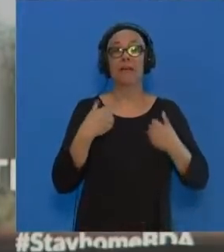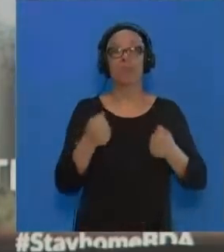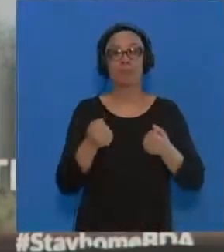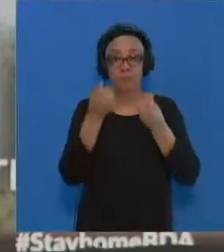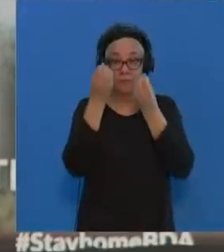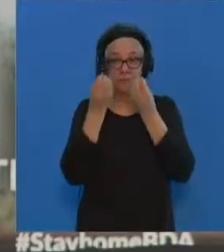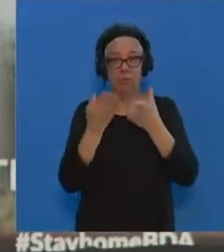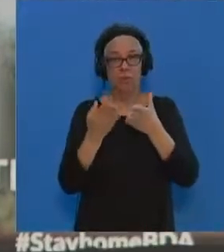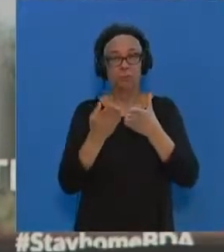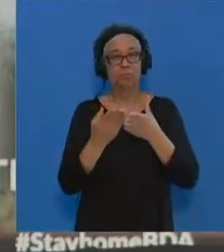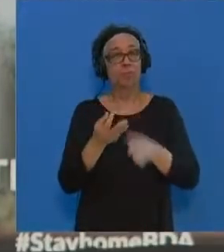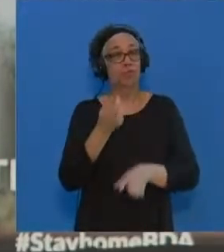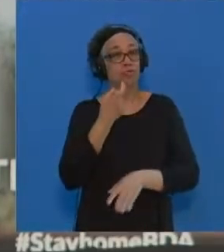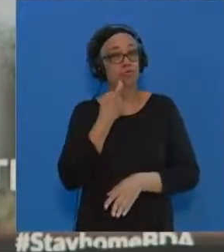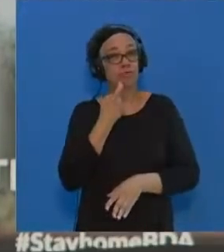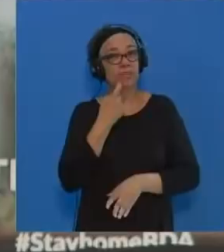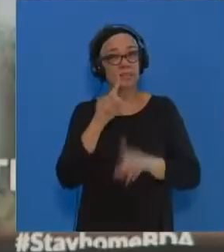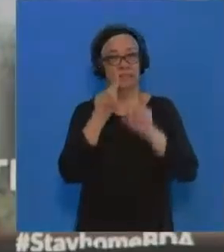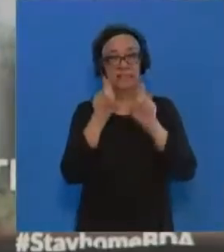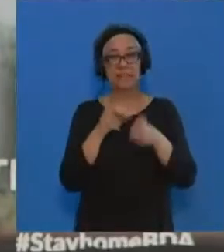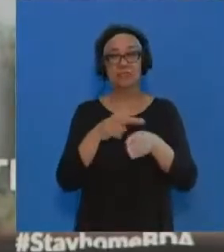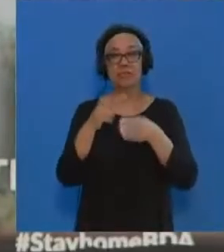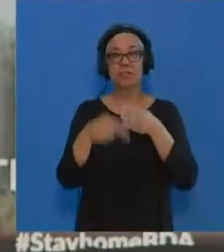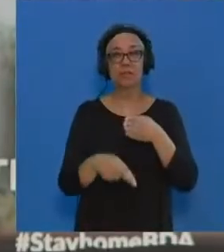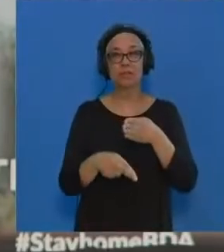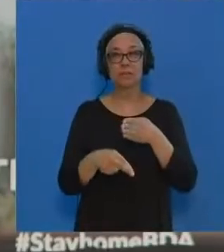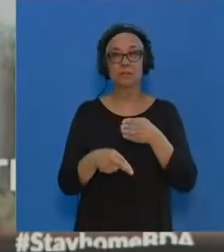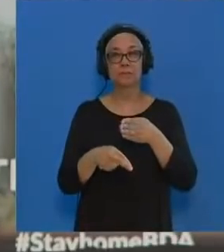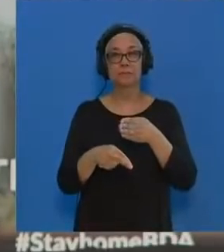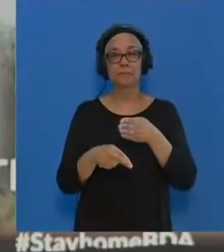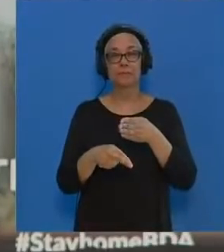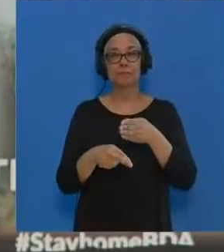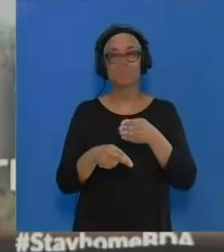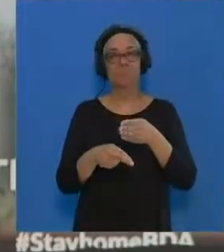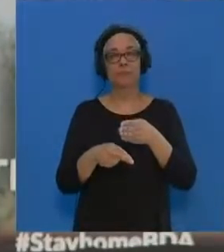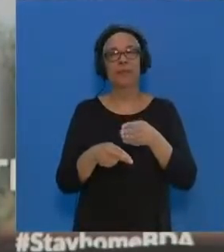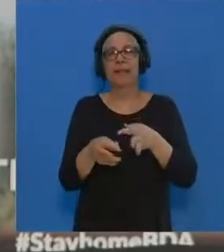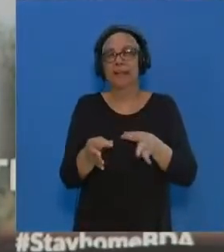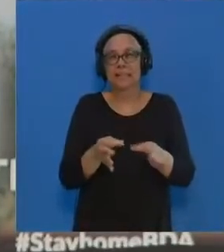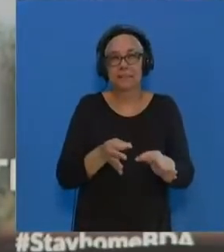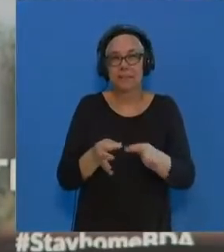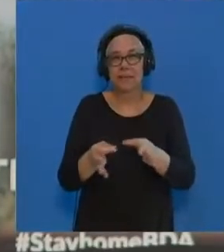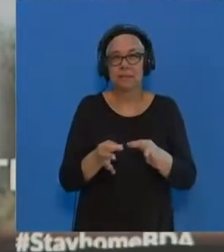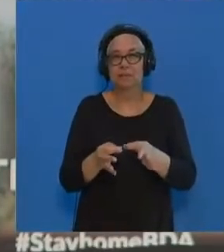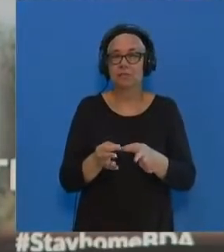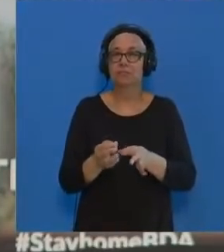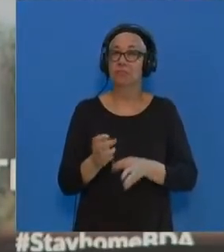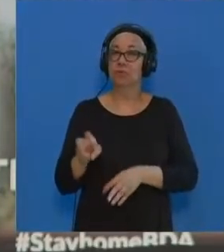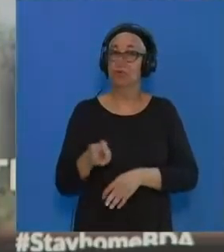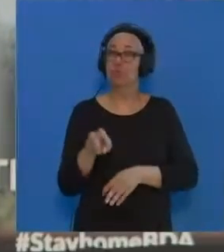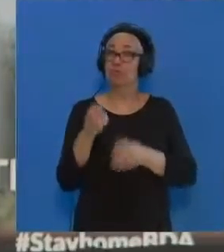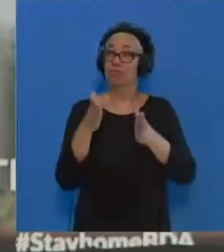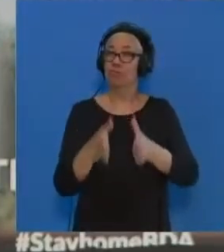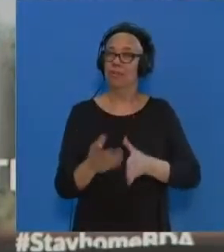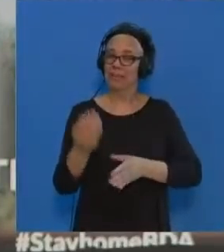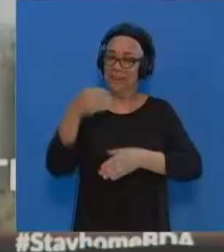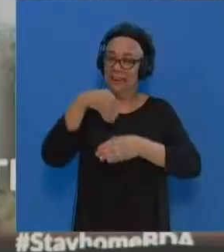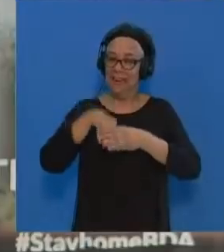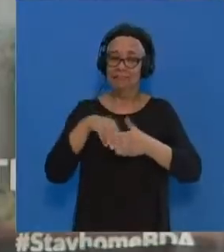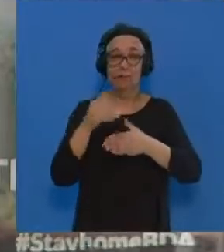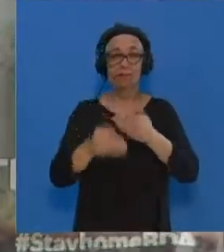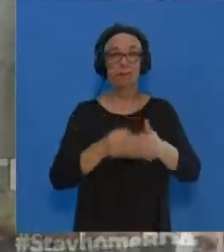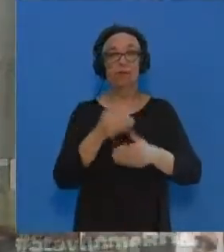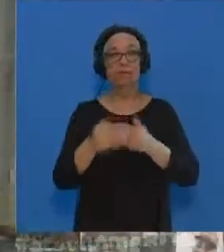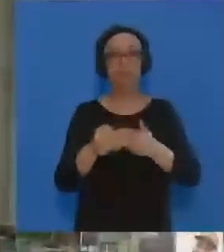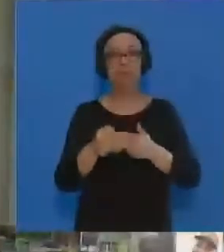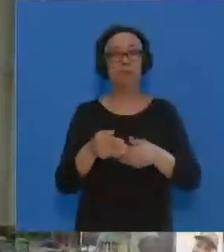test results and also give the expanded version of the traveler entry process and the electronic travel authorization.